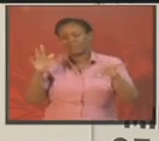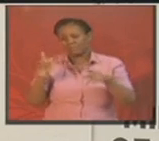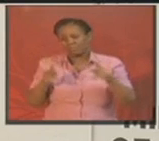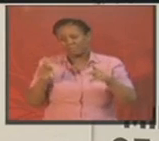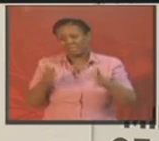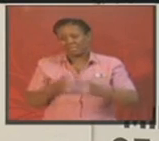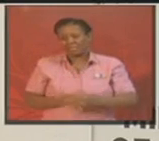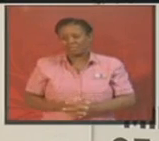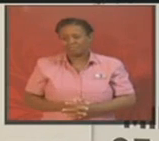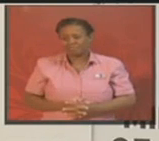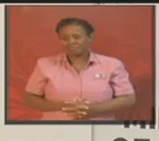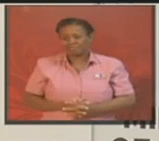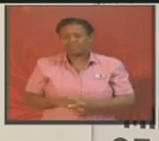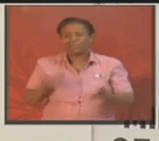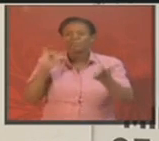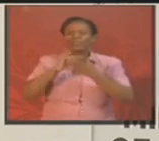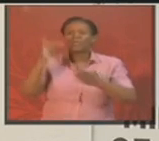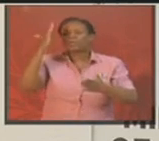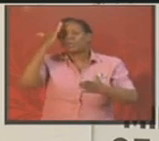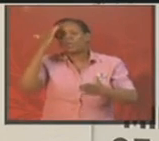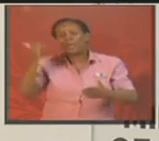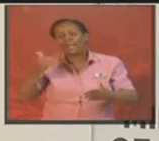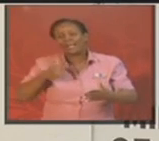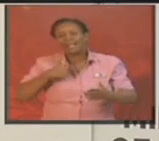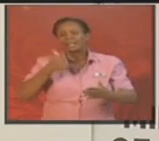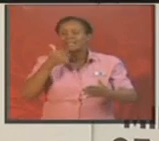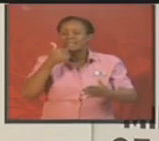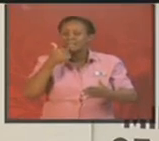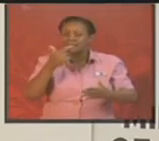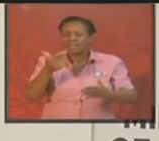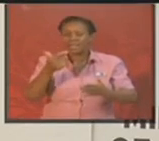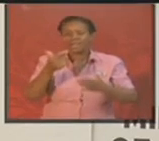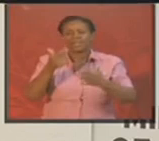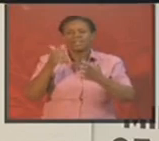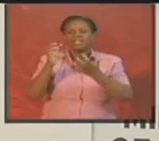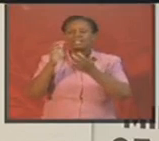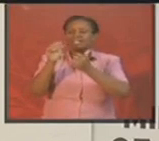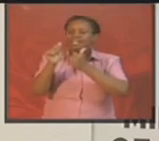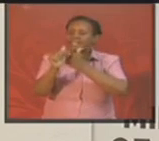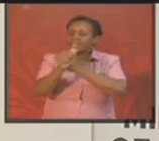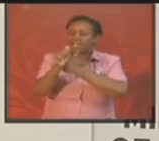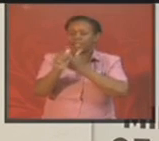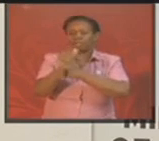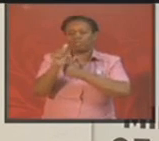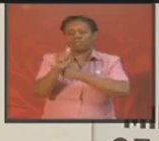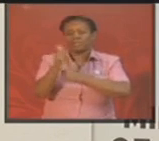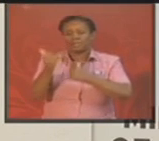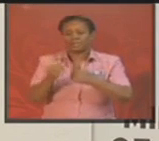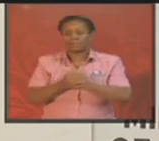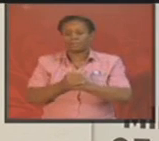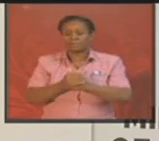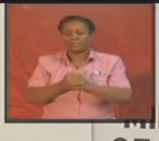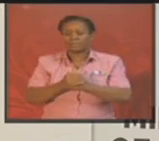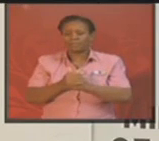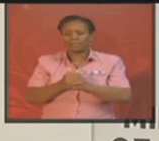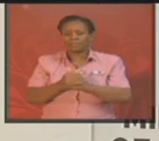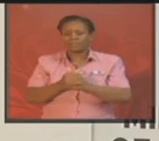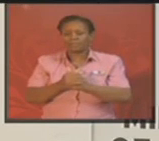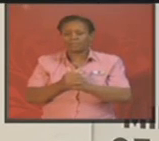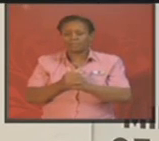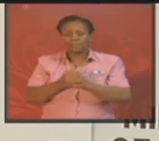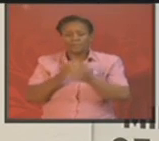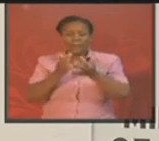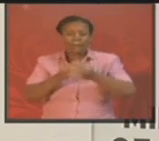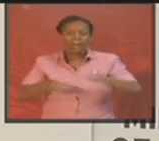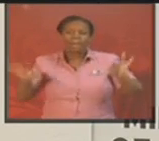someone else because they can't travel the distance between you and the next person. The hand hygiene, the risk of your contaminated